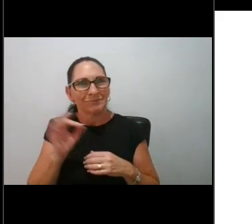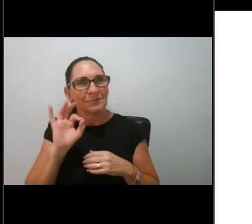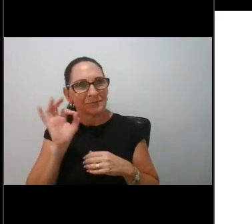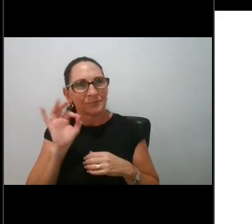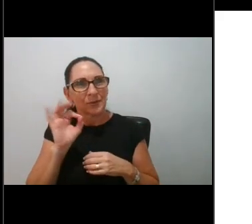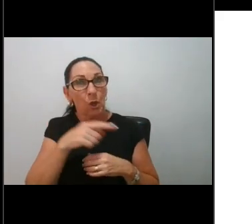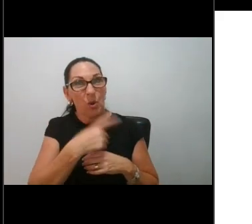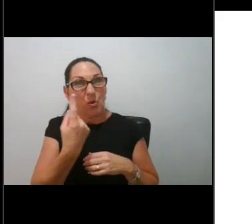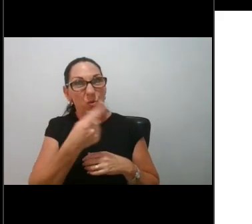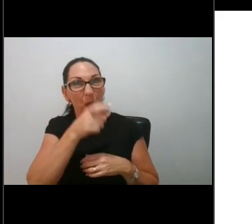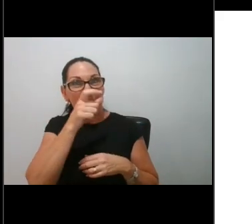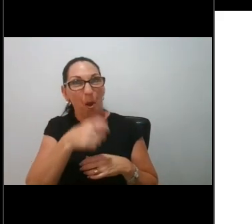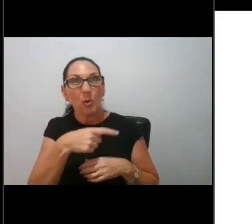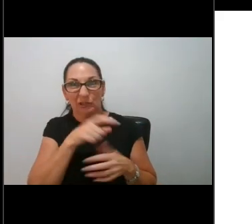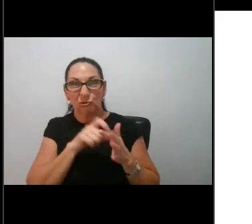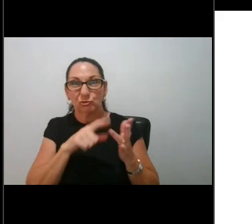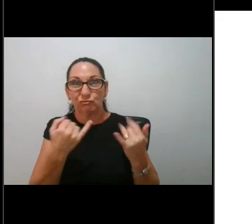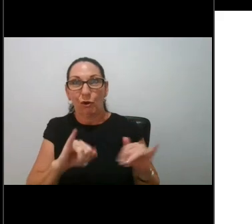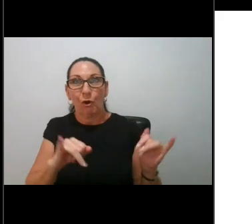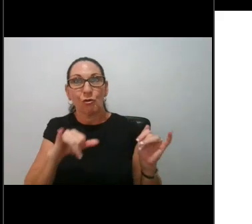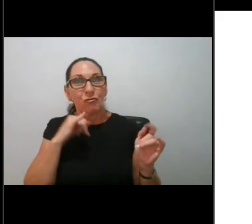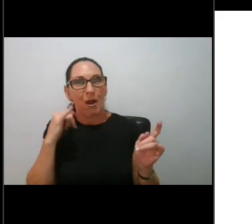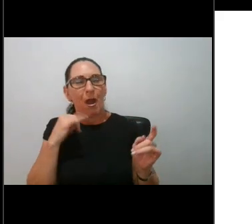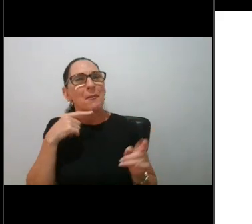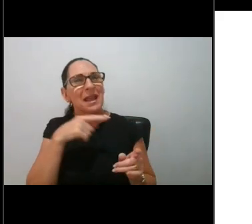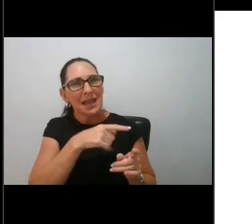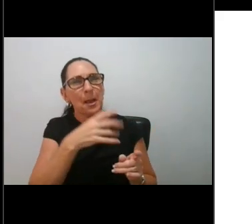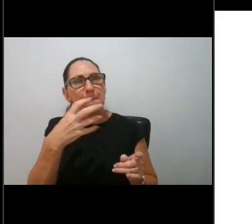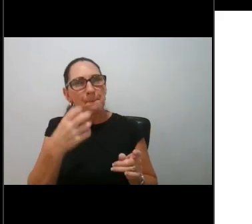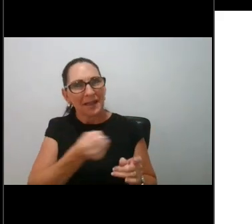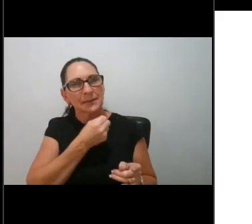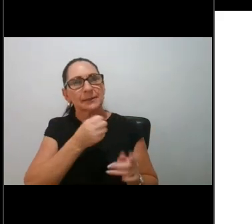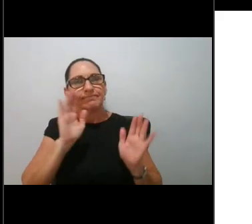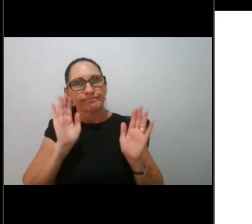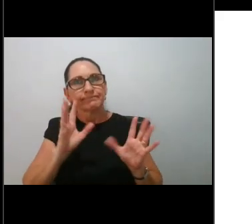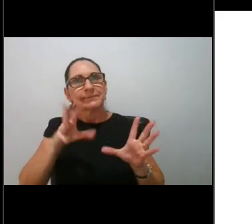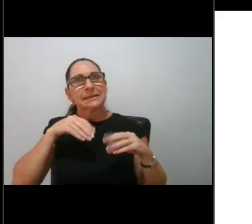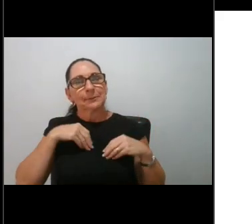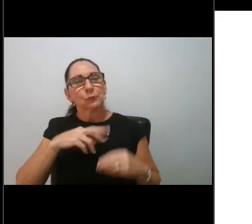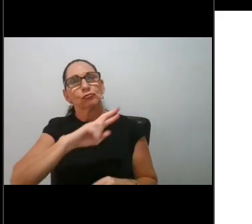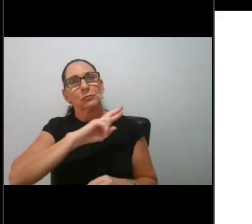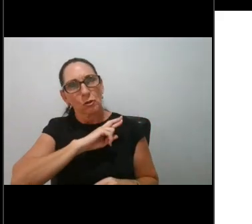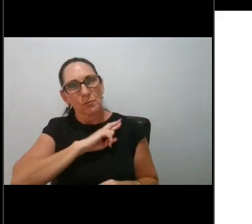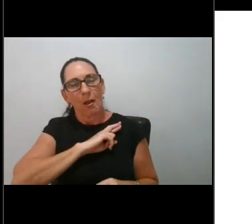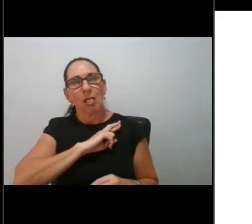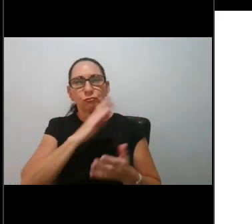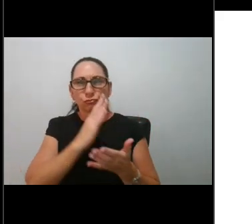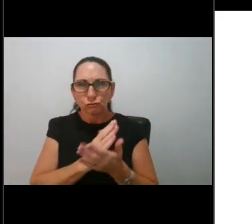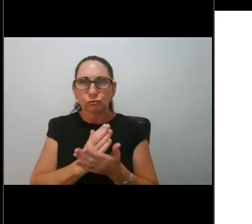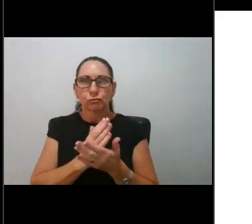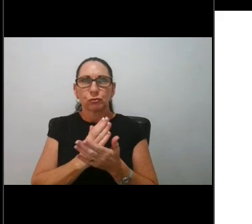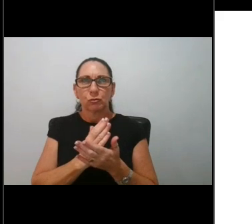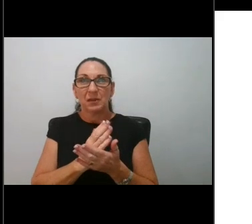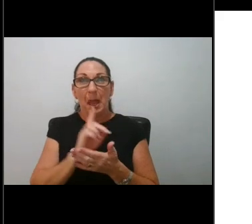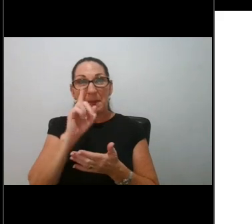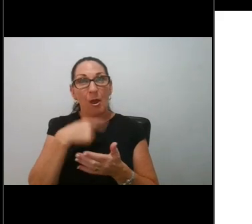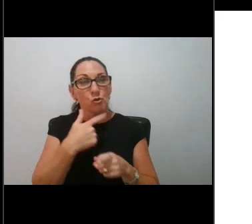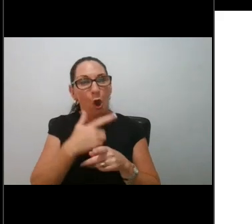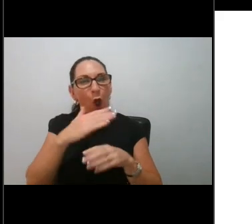defendant to be genuinely accountable, to take responsibility for what they did. And we're talking about harm, so the idea